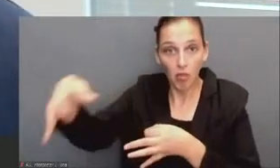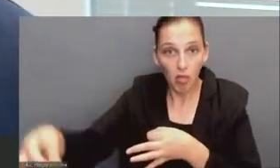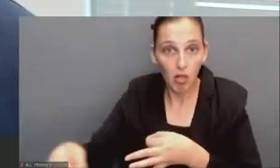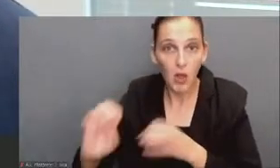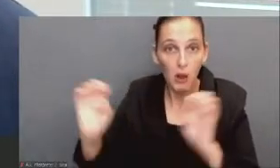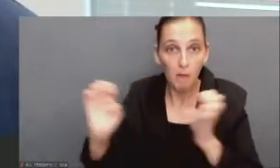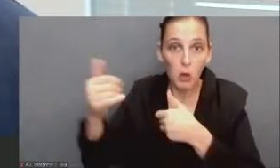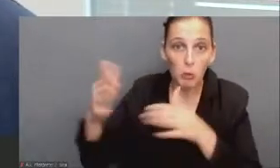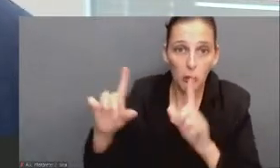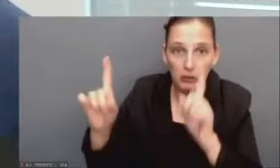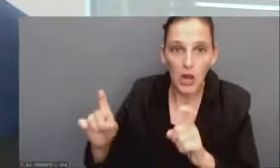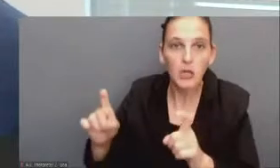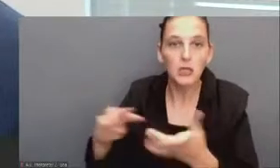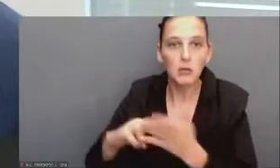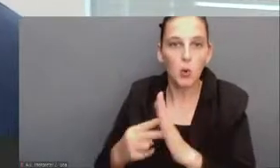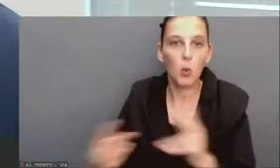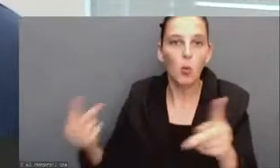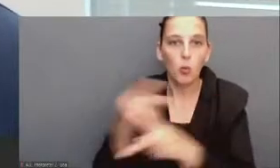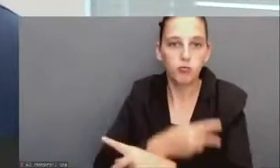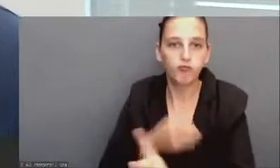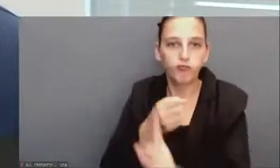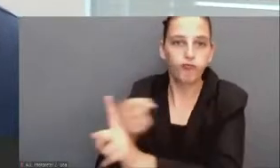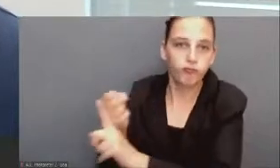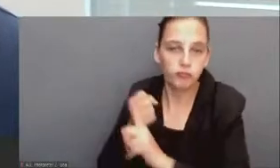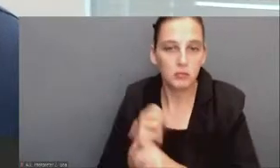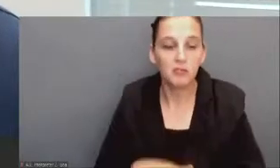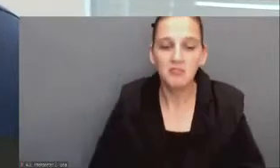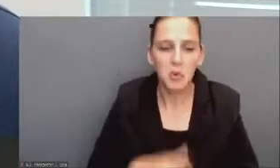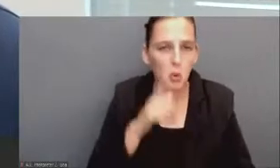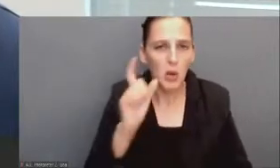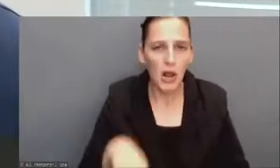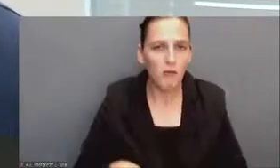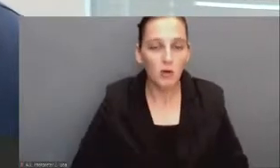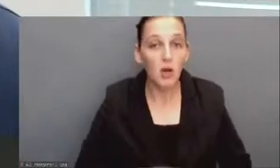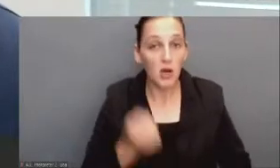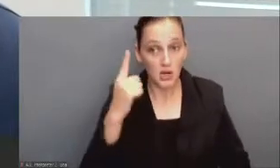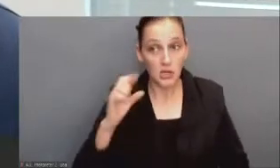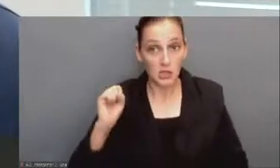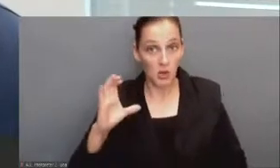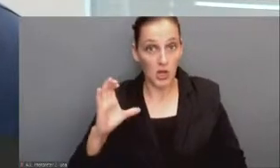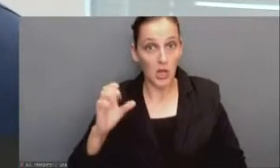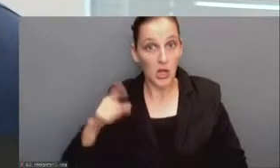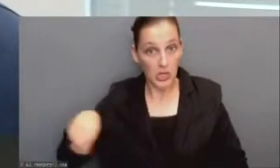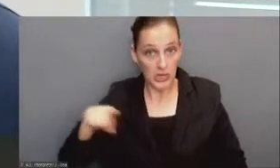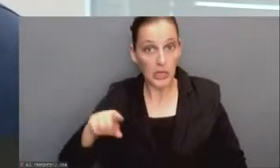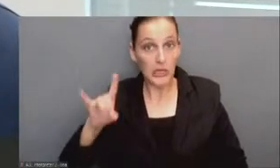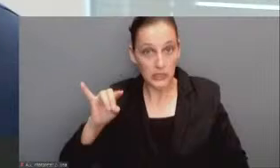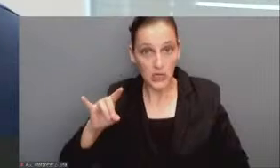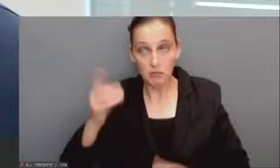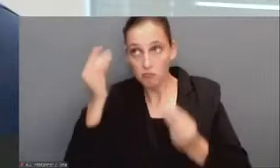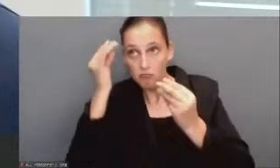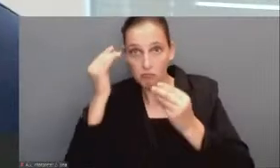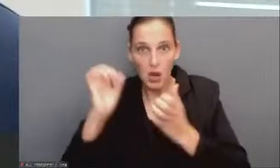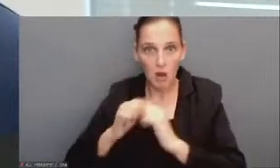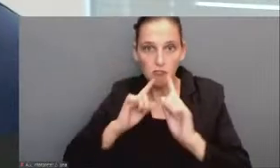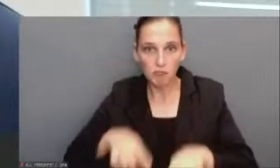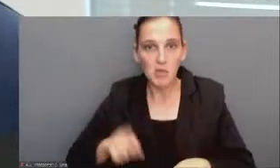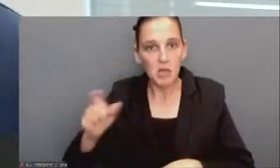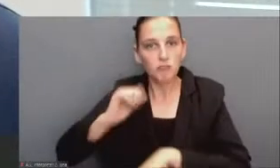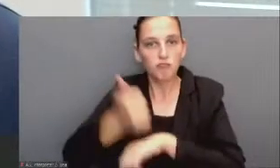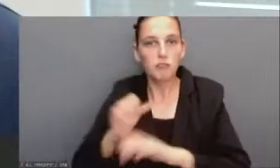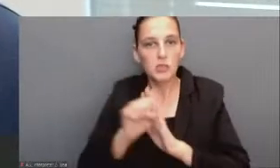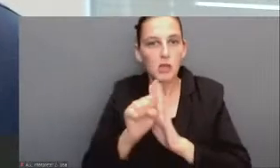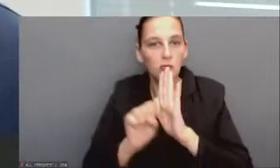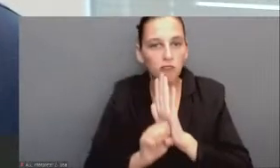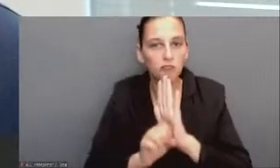be this way. MUSC in South Carolina sought solutions. They helped create a statewide COVID-19 testing network